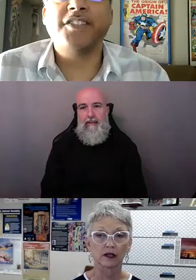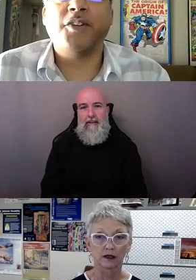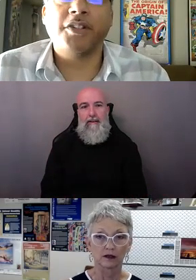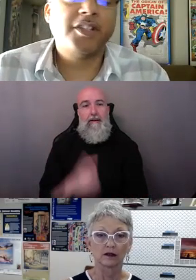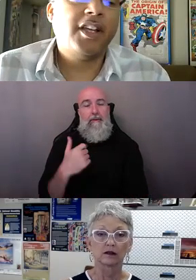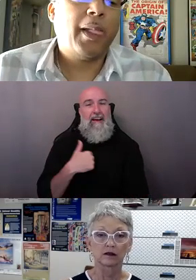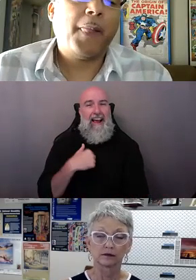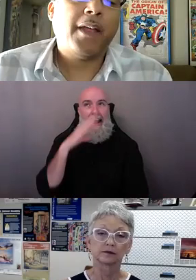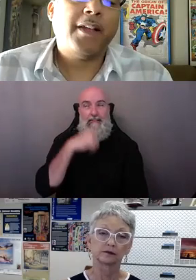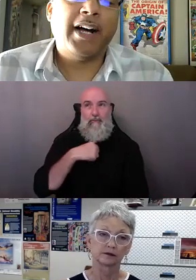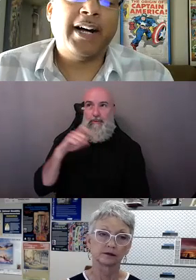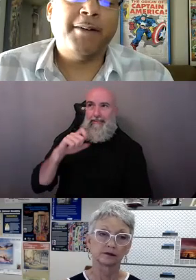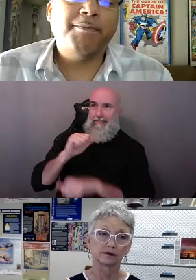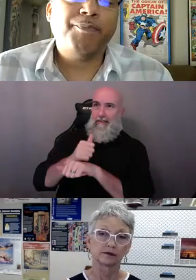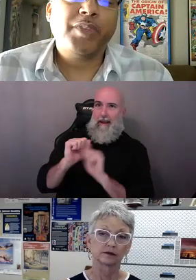how this all works.